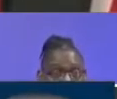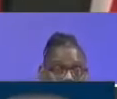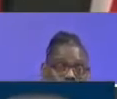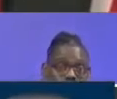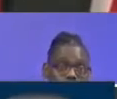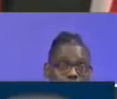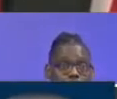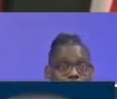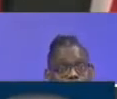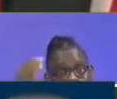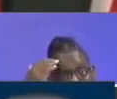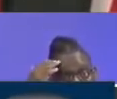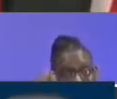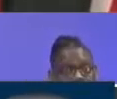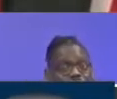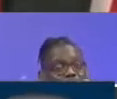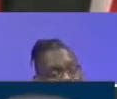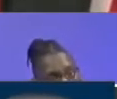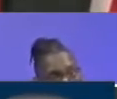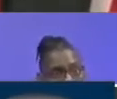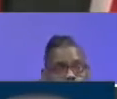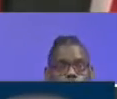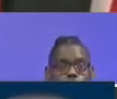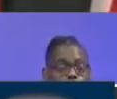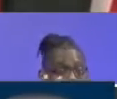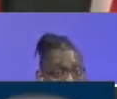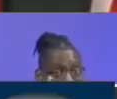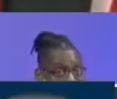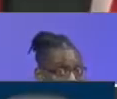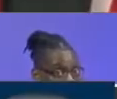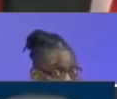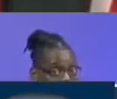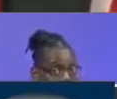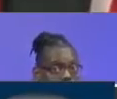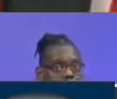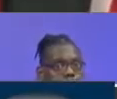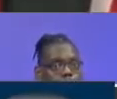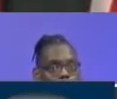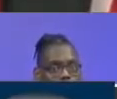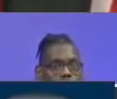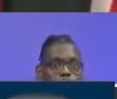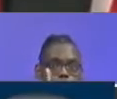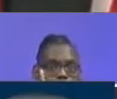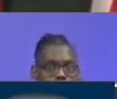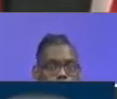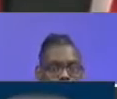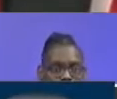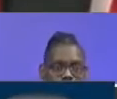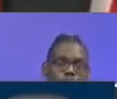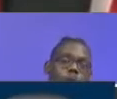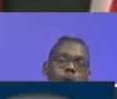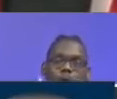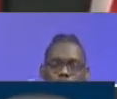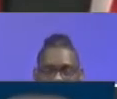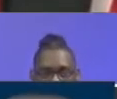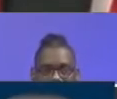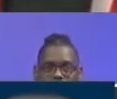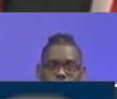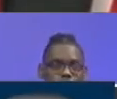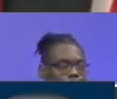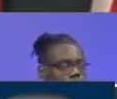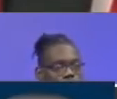within a week of each other. That's what's happening. And it appears as though the rest of the population is not interested in